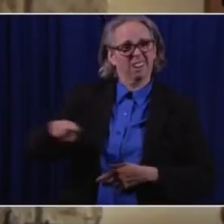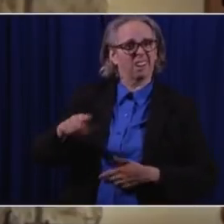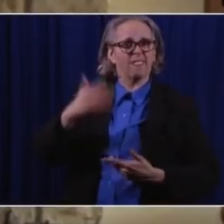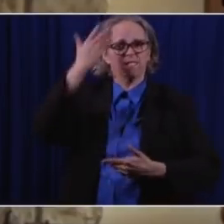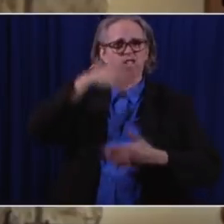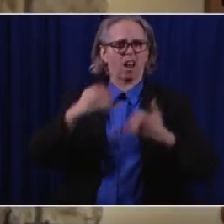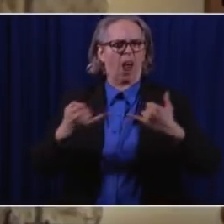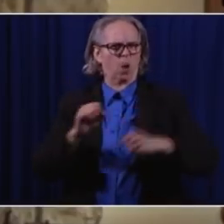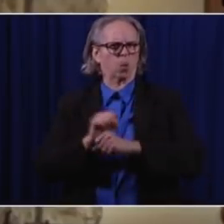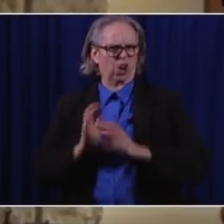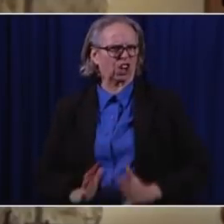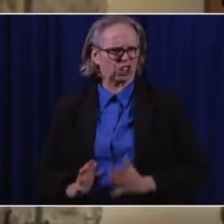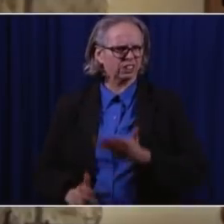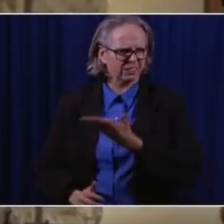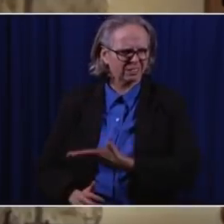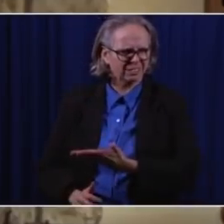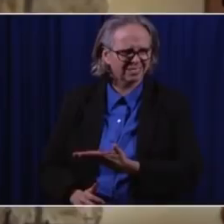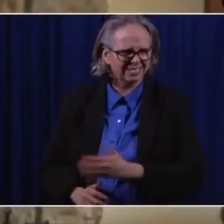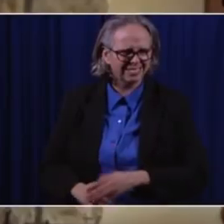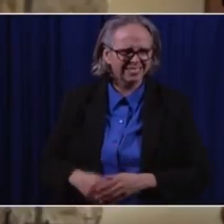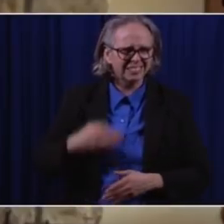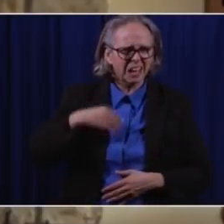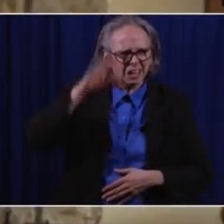we talk about this and we think about